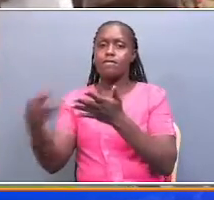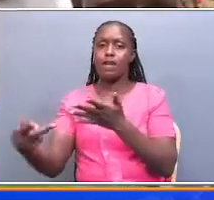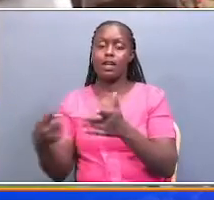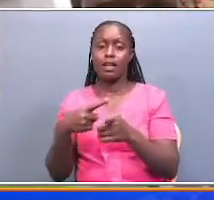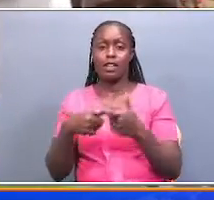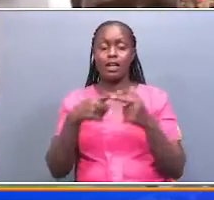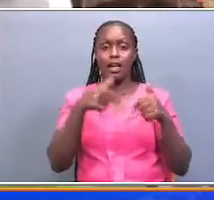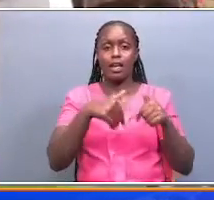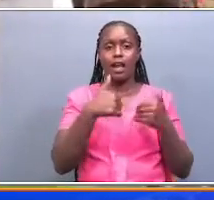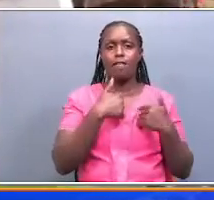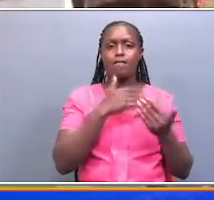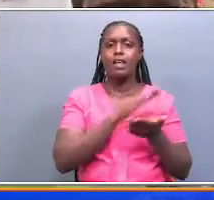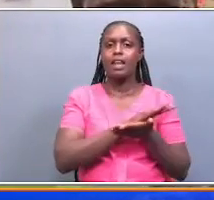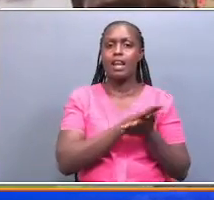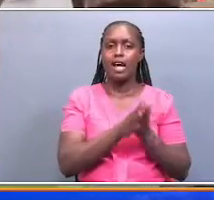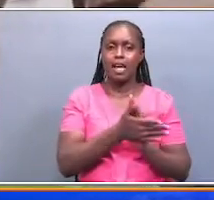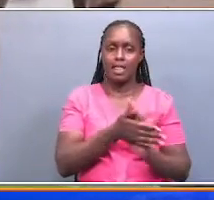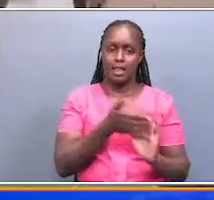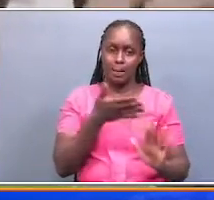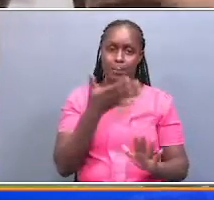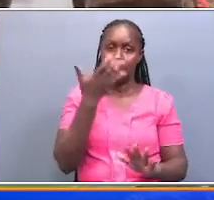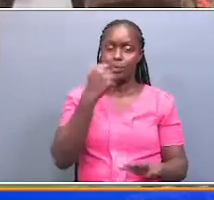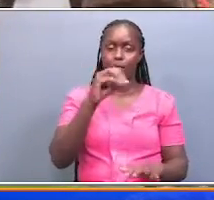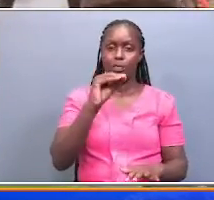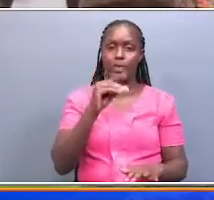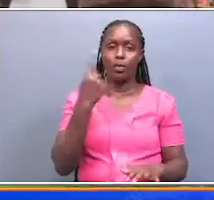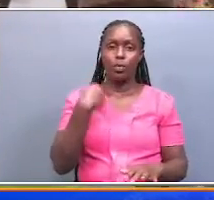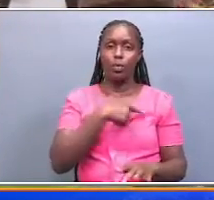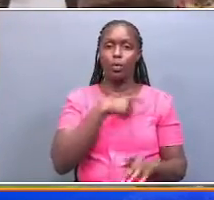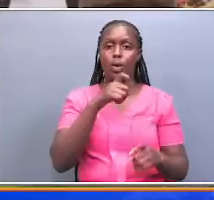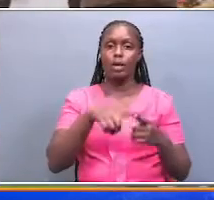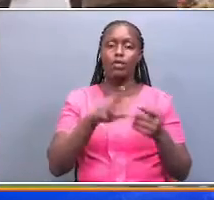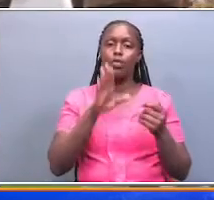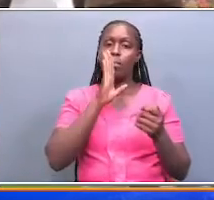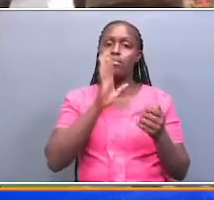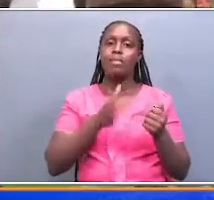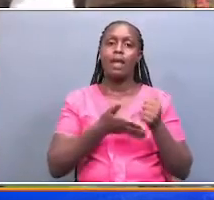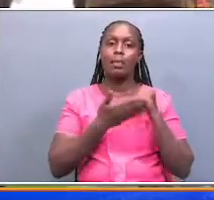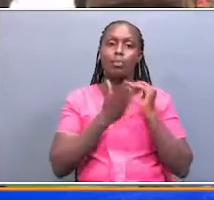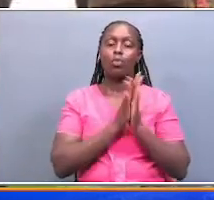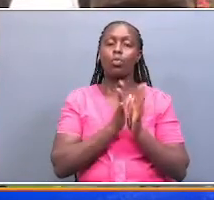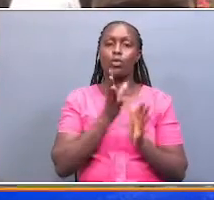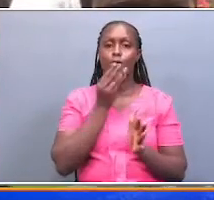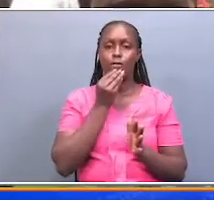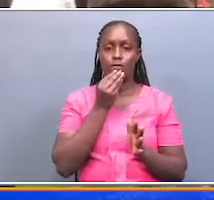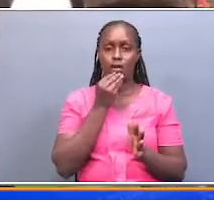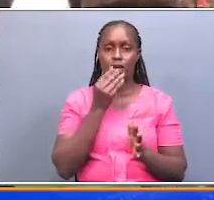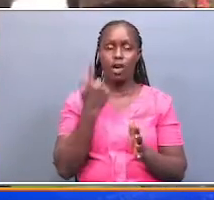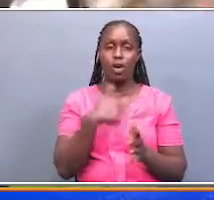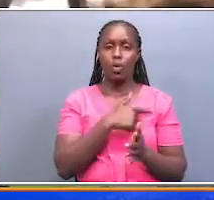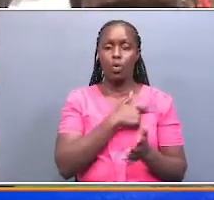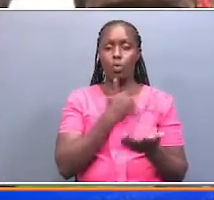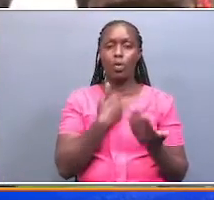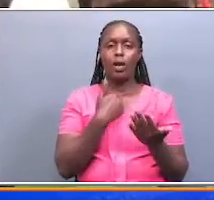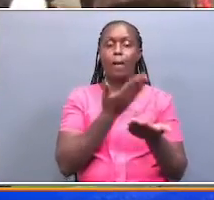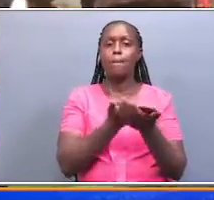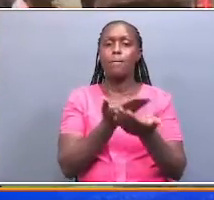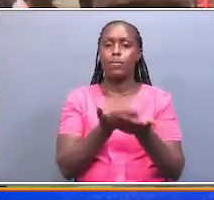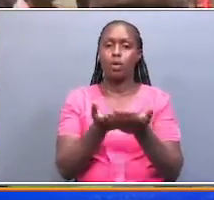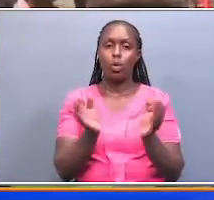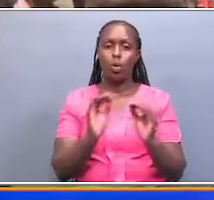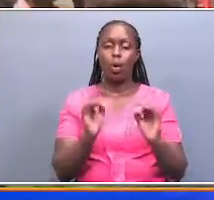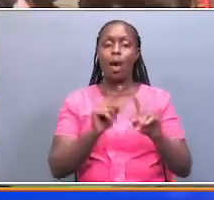kitu hiko. So ya kwamba tuwe, tusaidiwe chakula ya relief. Sisi hatuombi relief, lakini kwa sababu